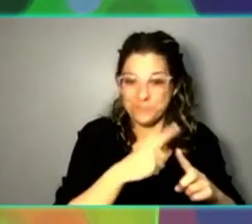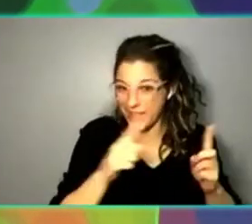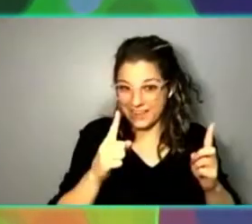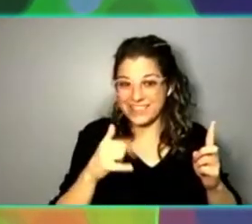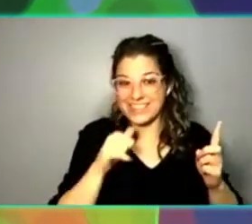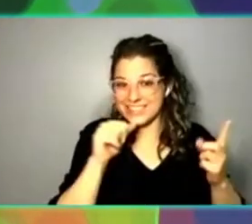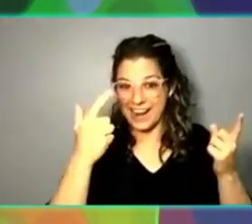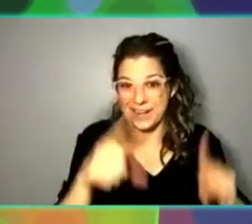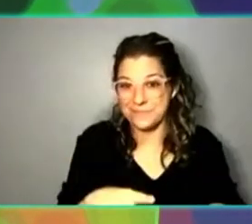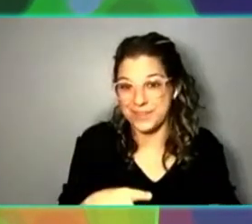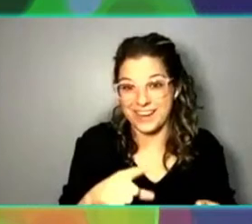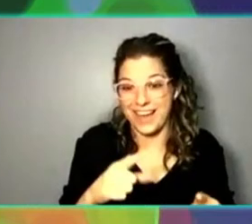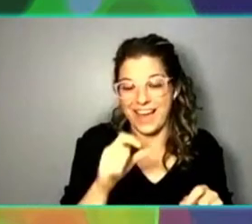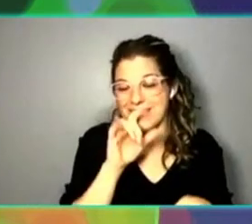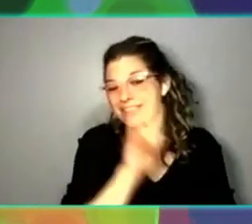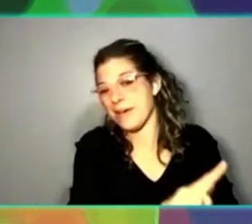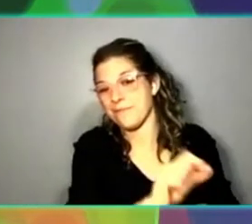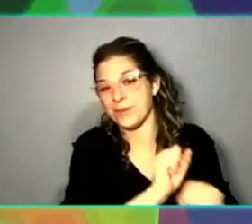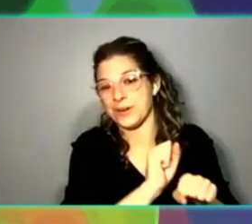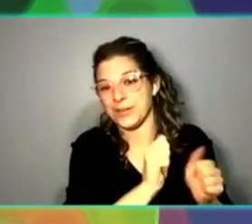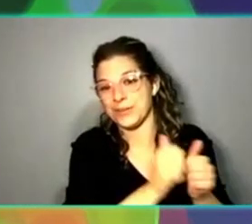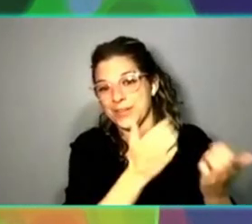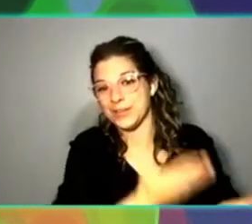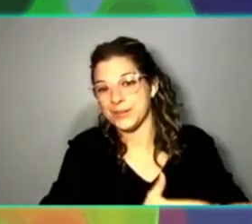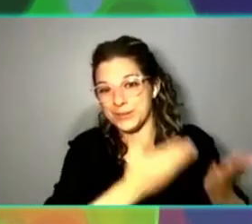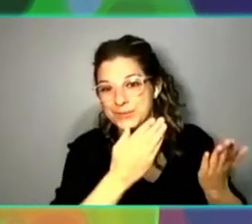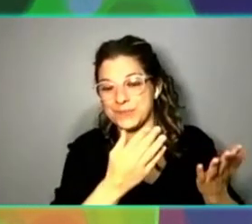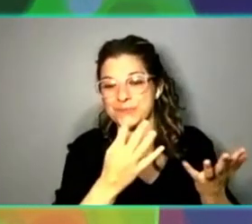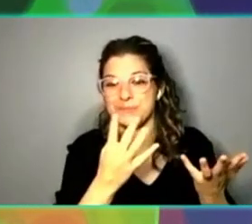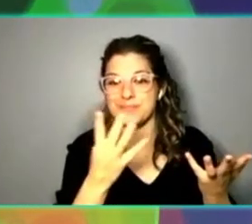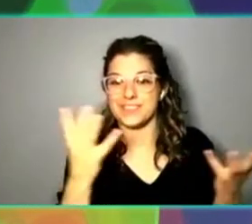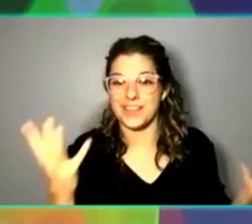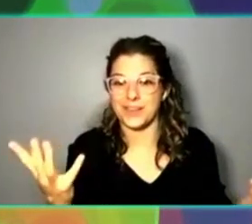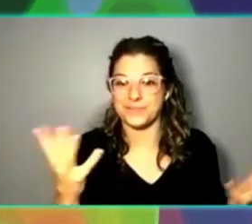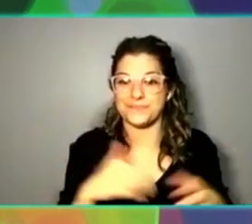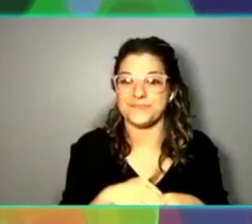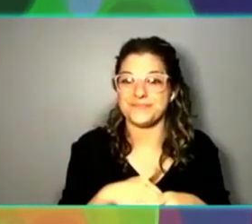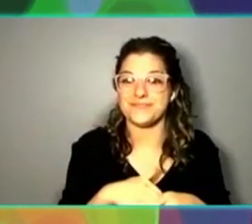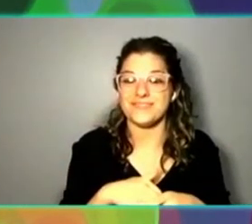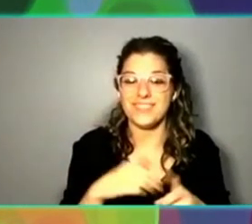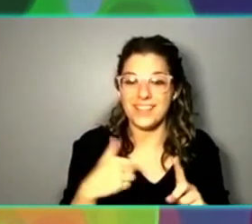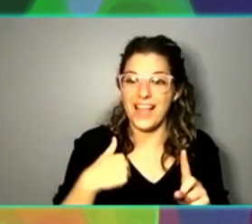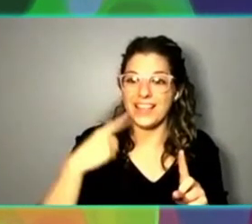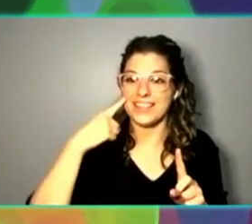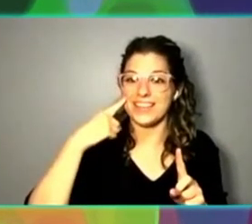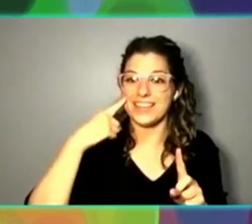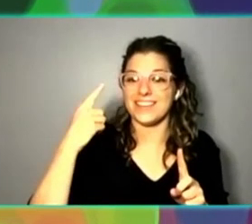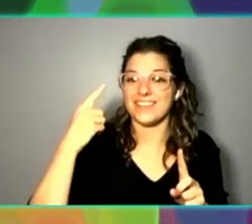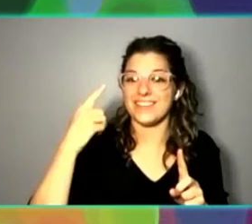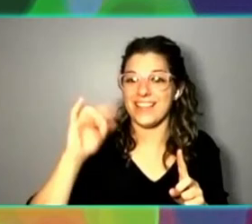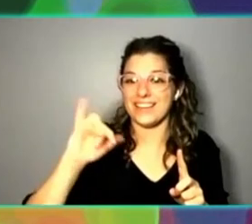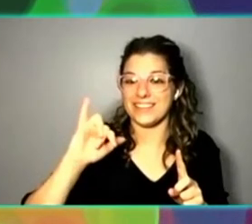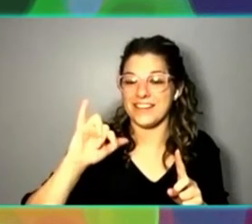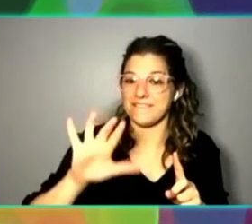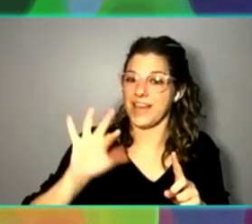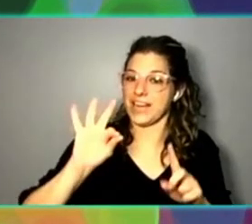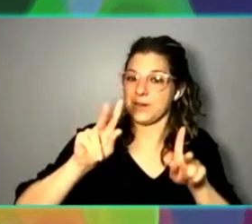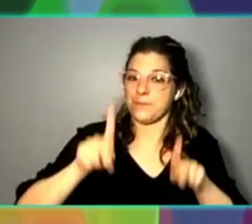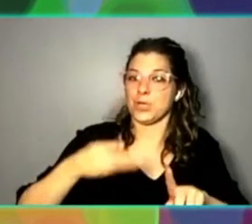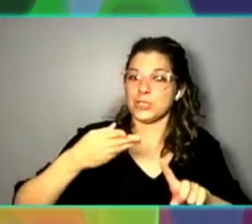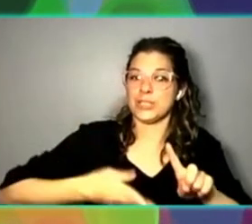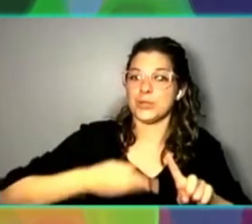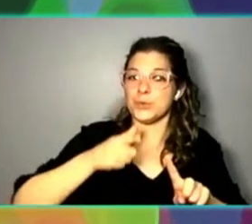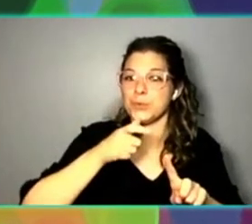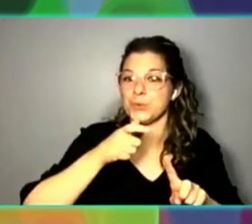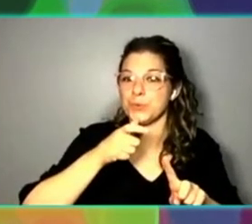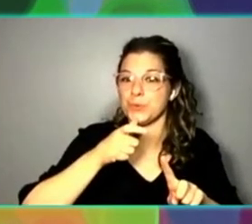not the case. I love working with you. So I think like finding a person who, I